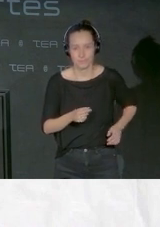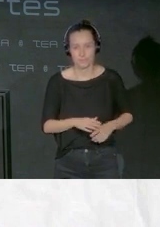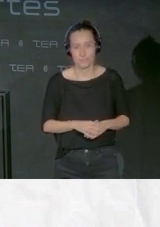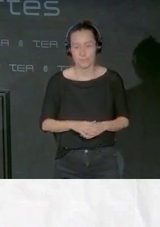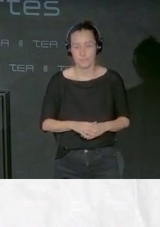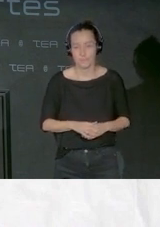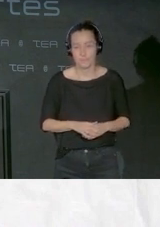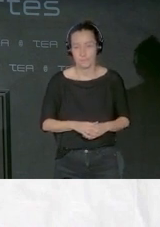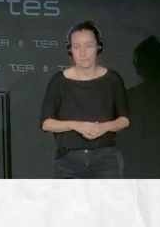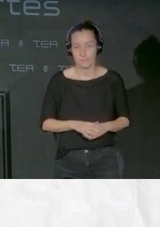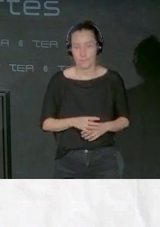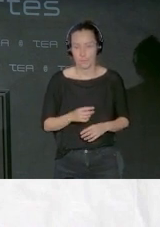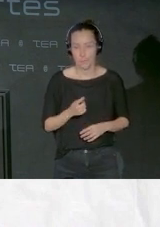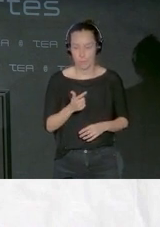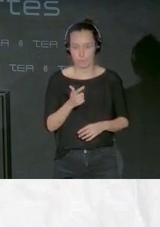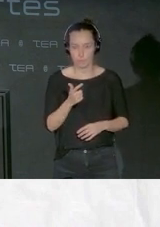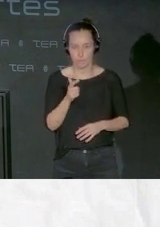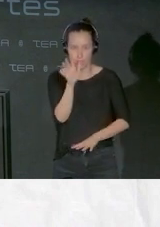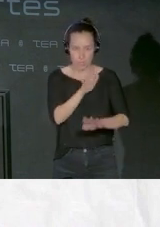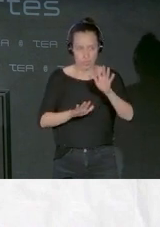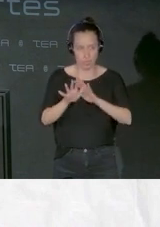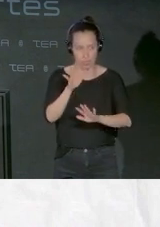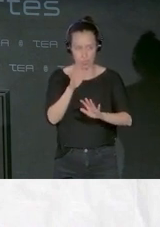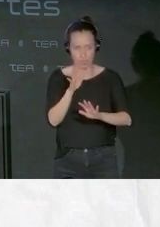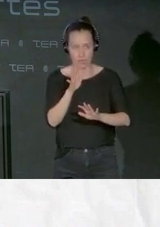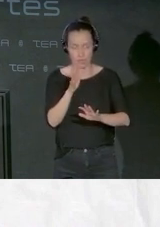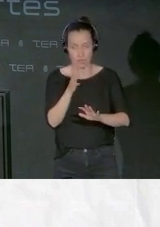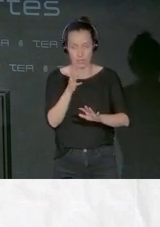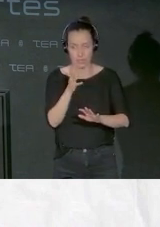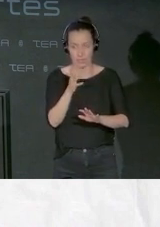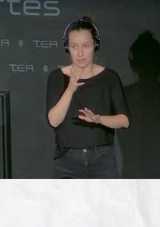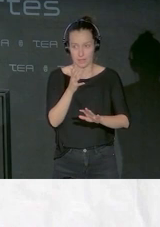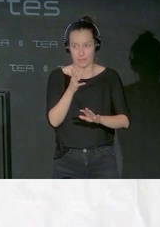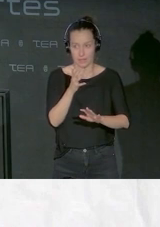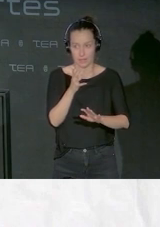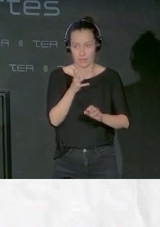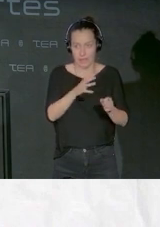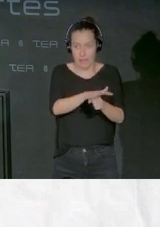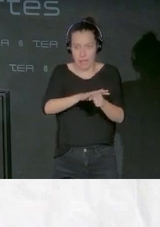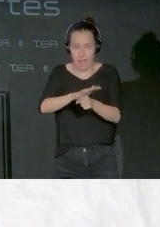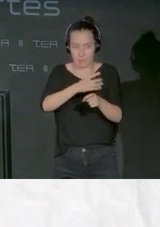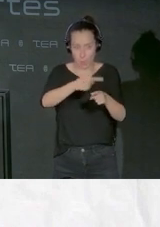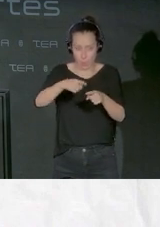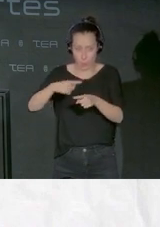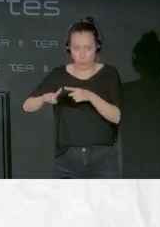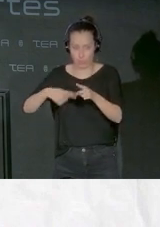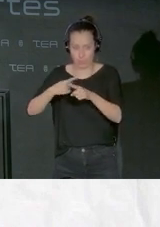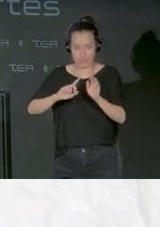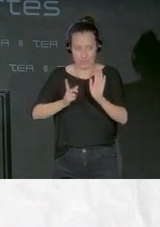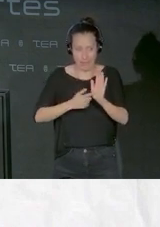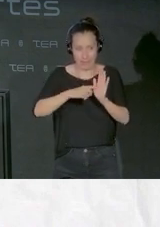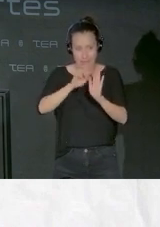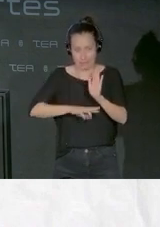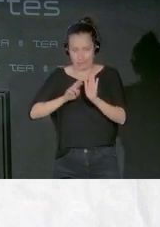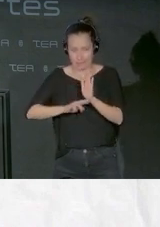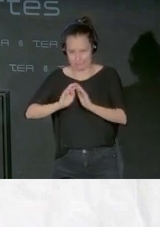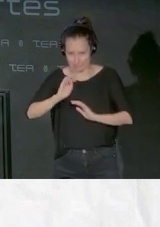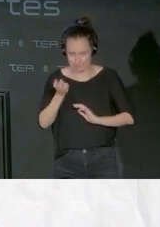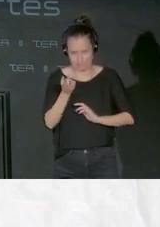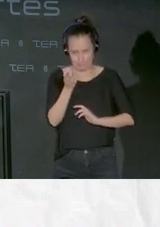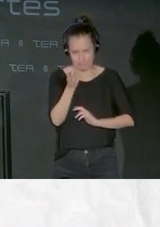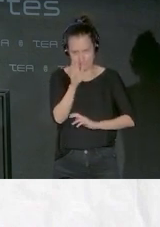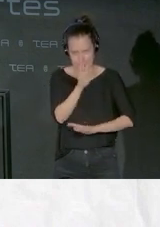many different areas and many different, regulatory frameworks. And if you sort of unpack